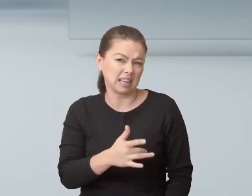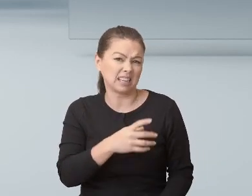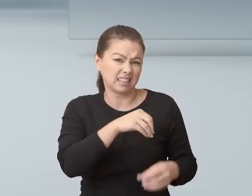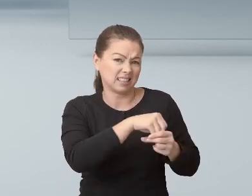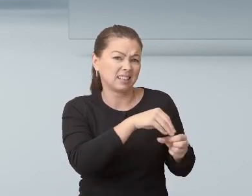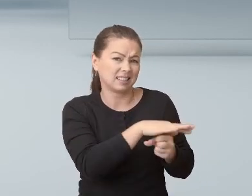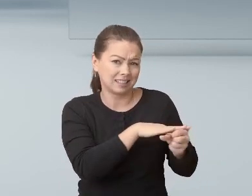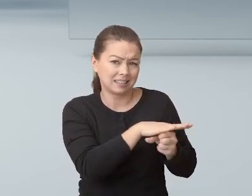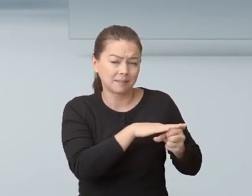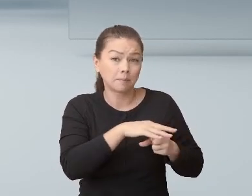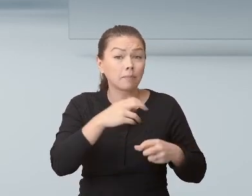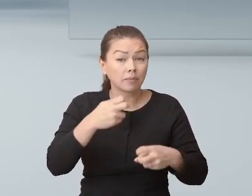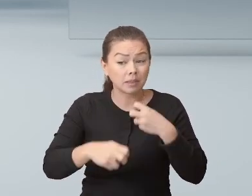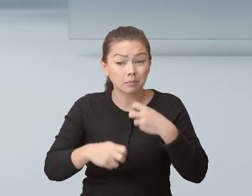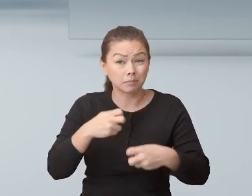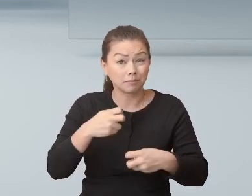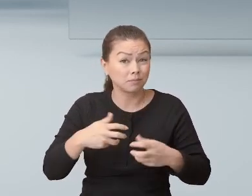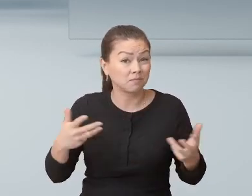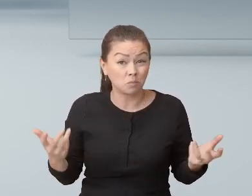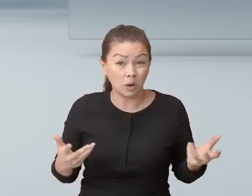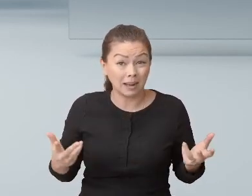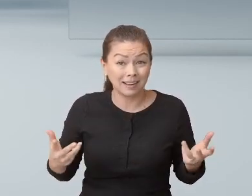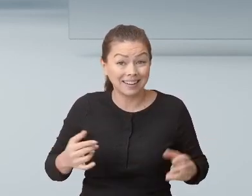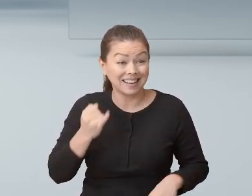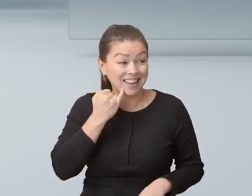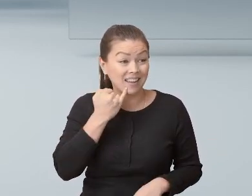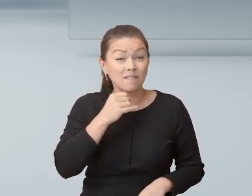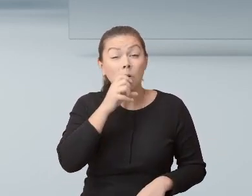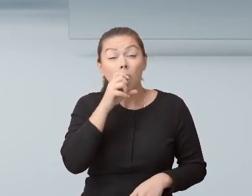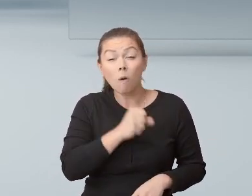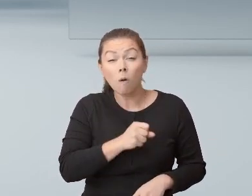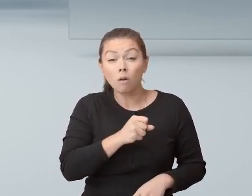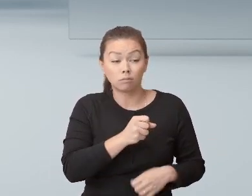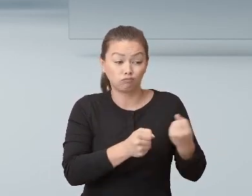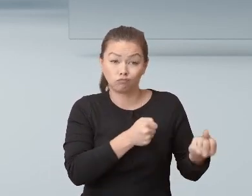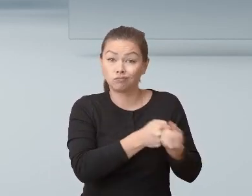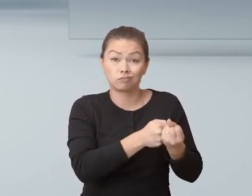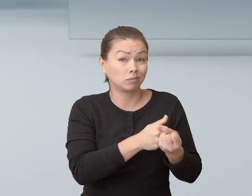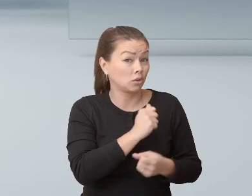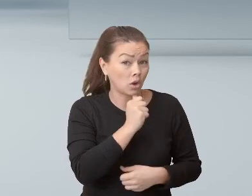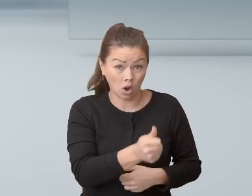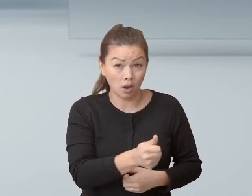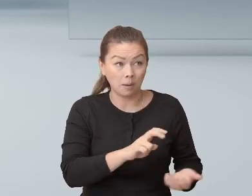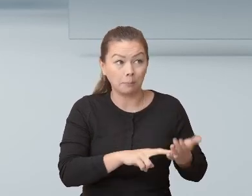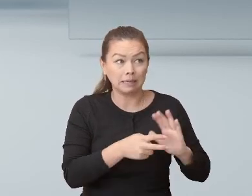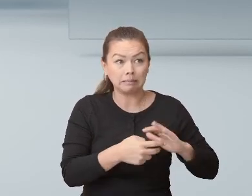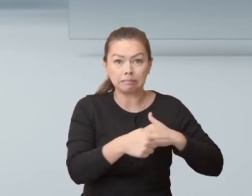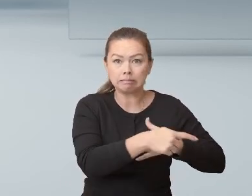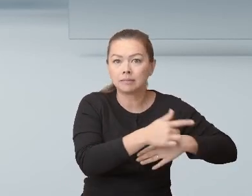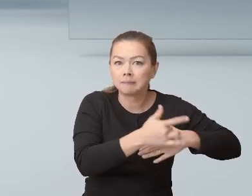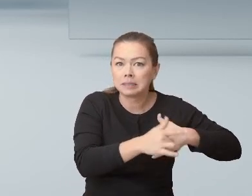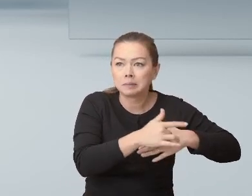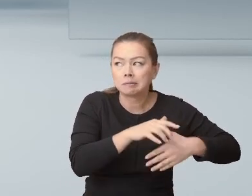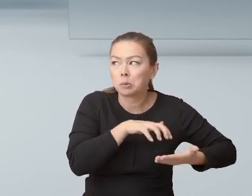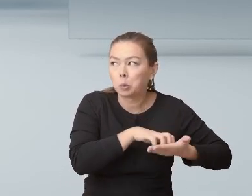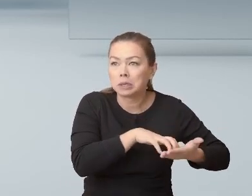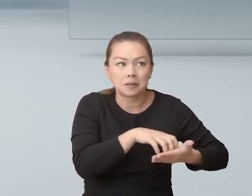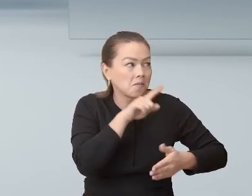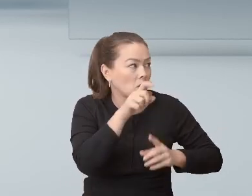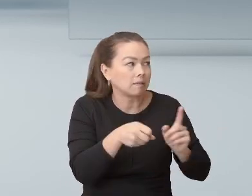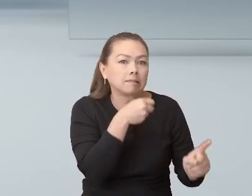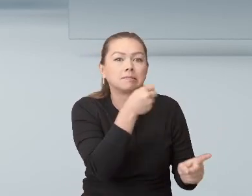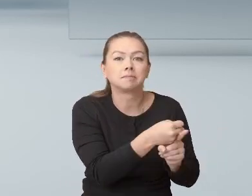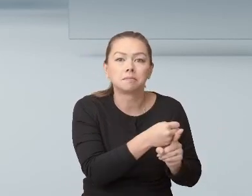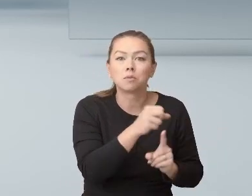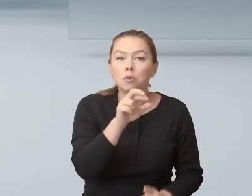unsupported software, it's subject to attack by ransomware, by hackers, and that type of a thing. There's holes they get inside of it. Tim, can